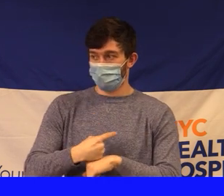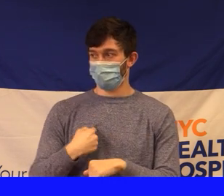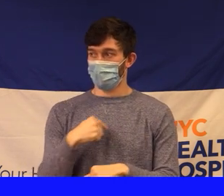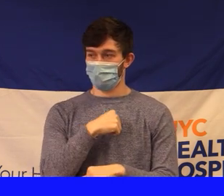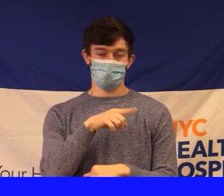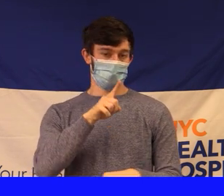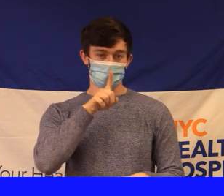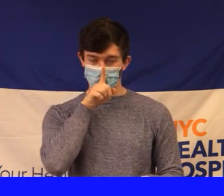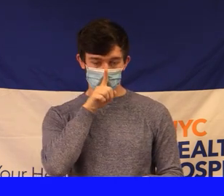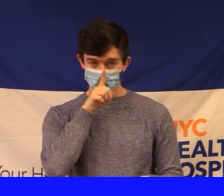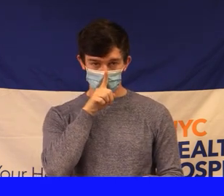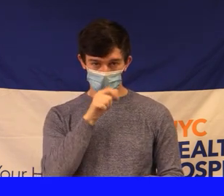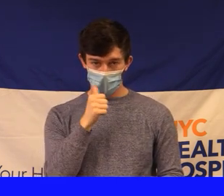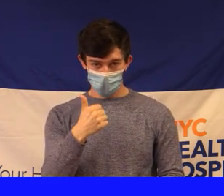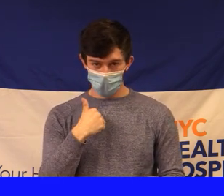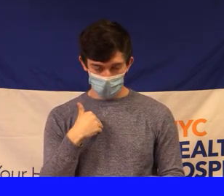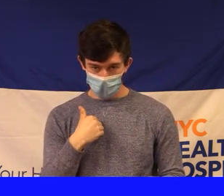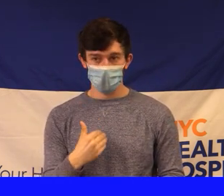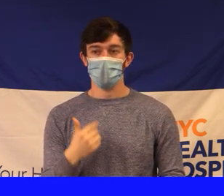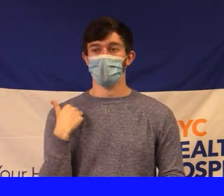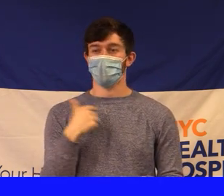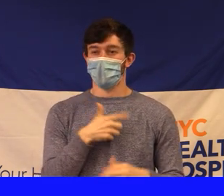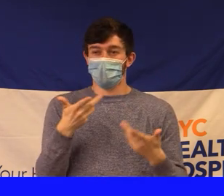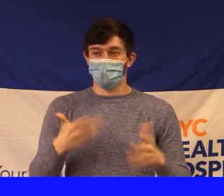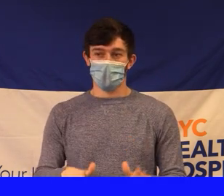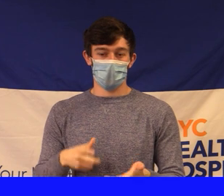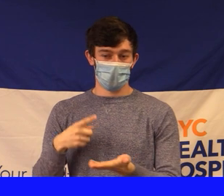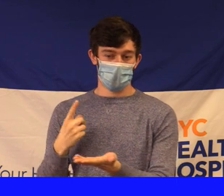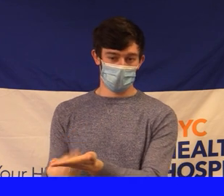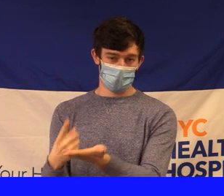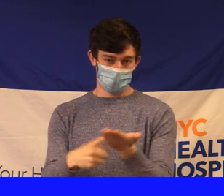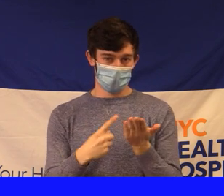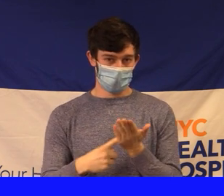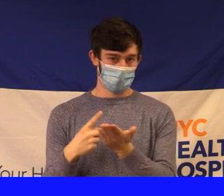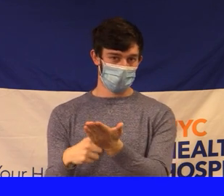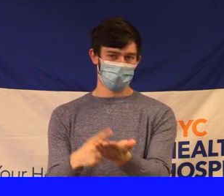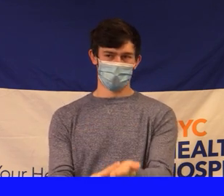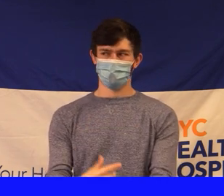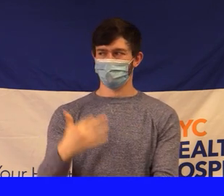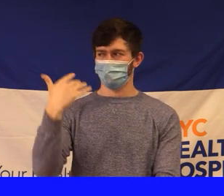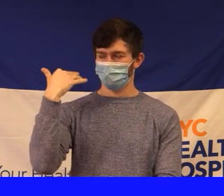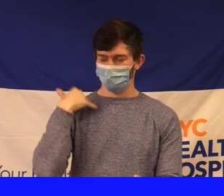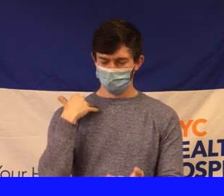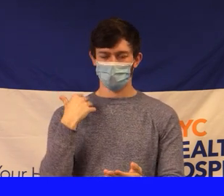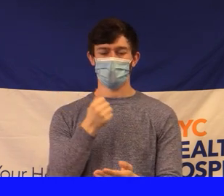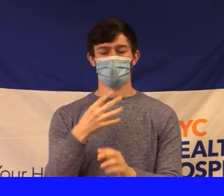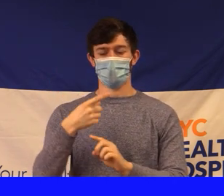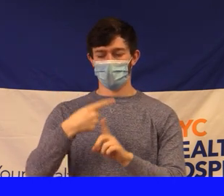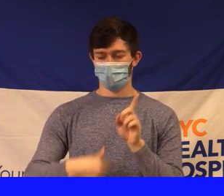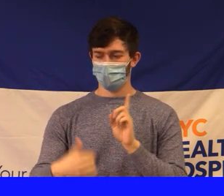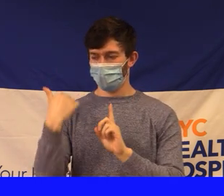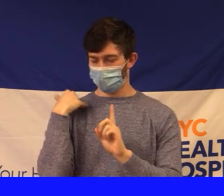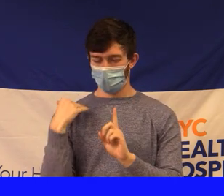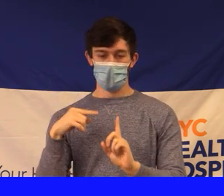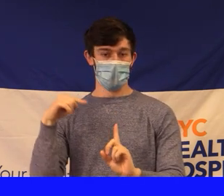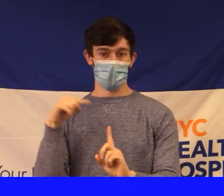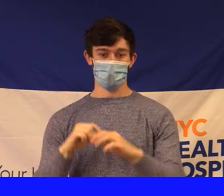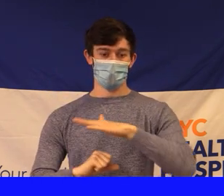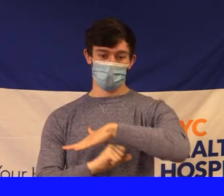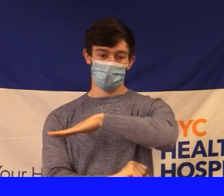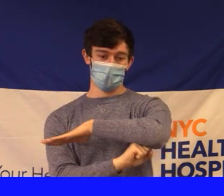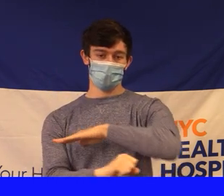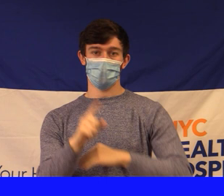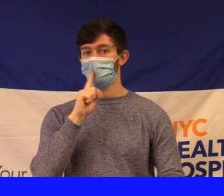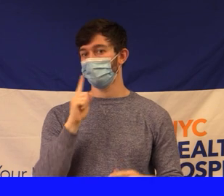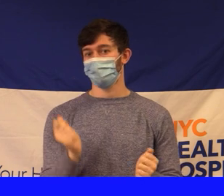in order to build that strategy of pharmacies, we talked about a few months ago when I first got here, this is where it all begins. This is the foundation of